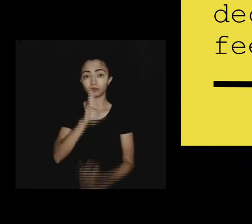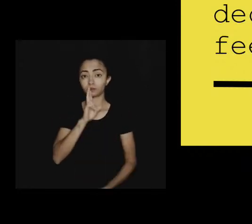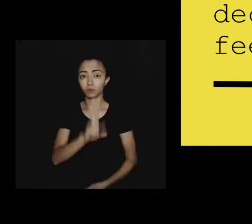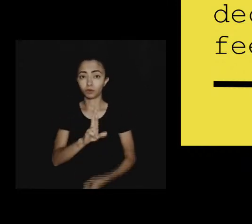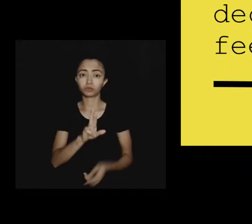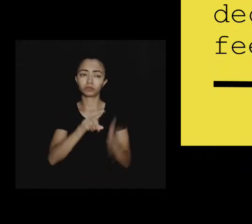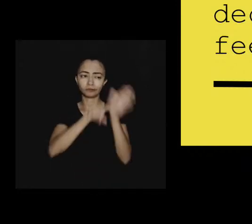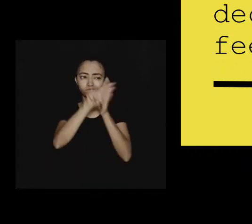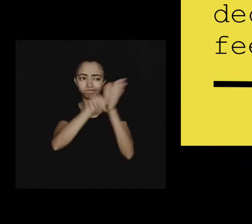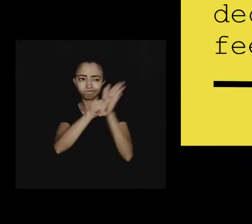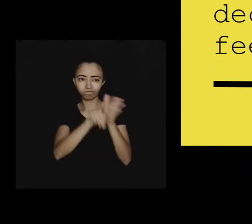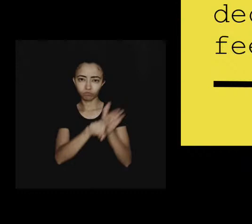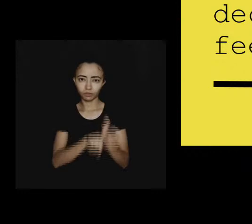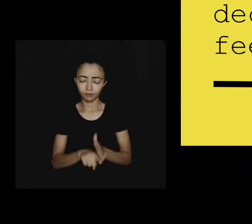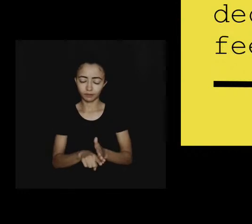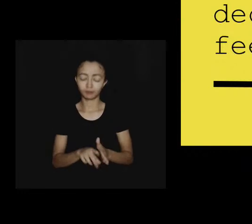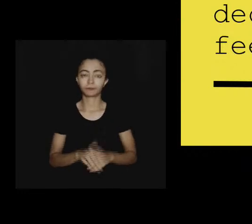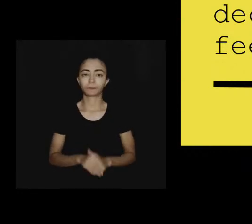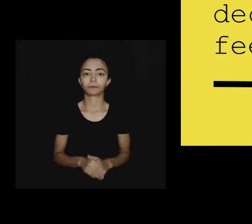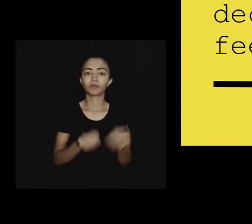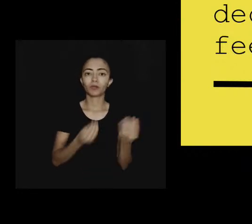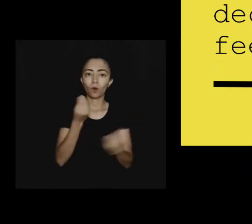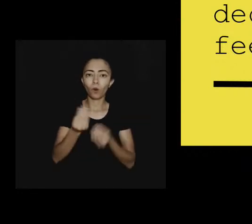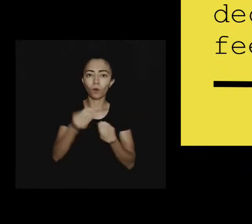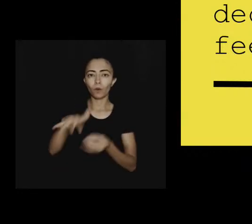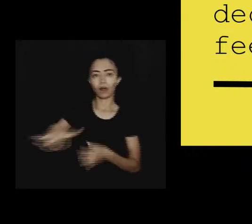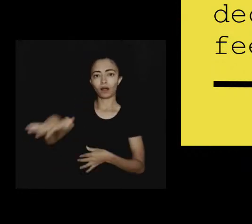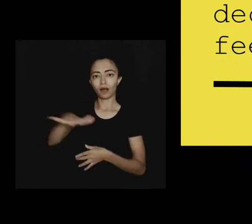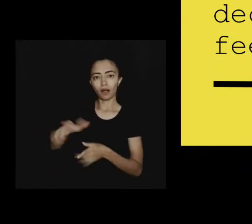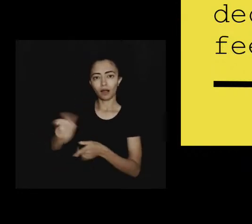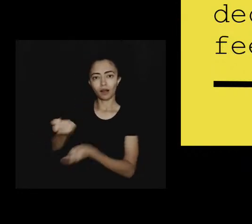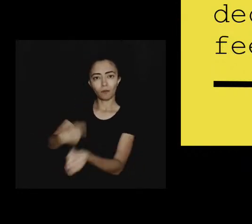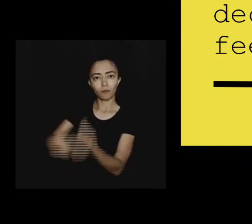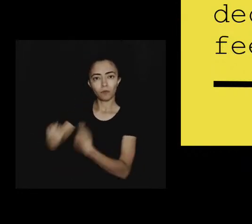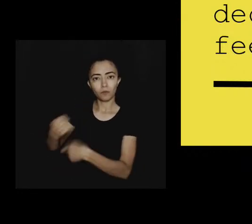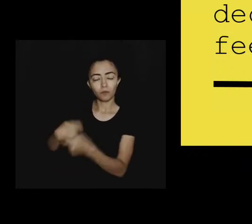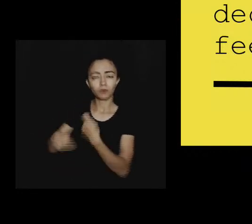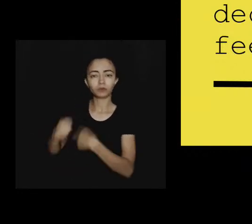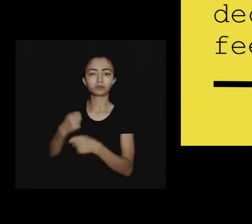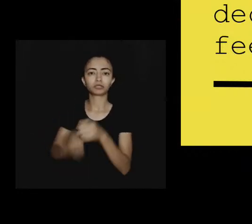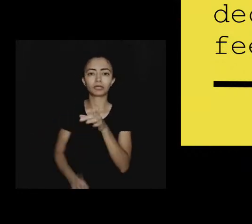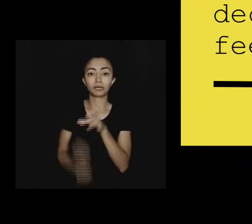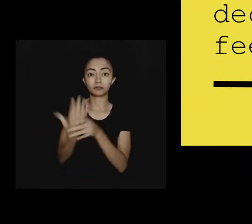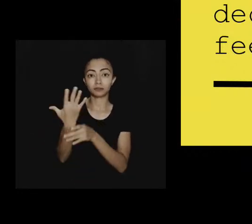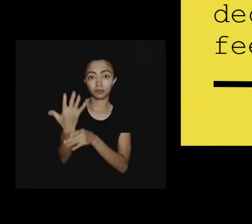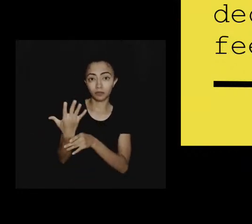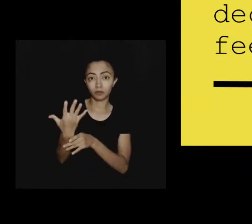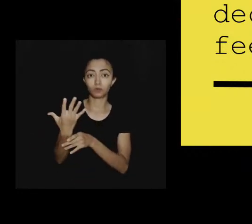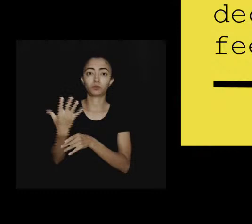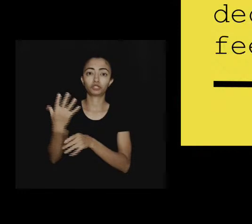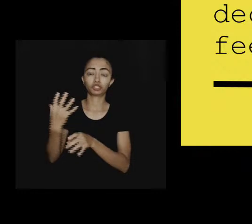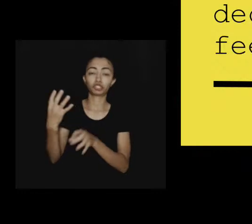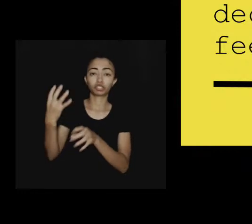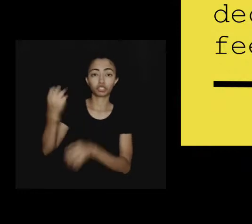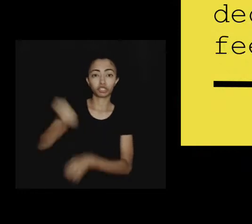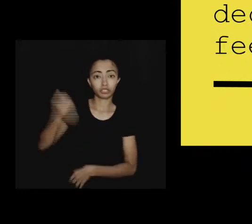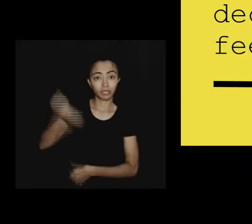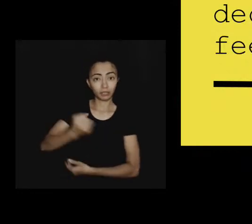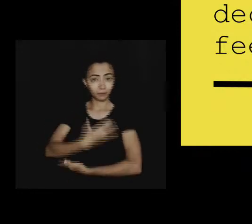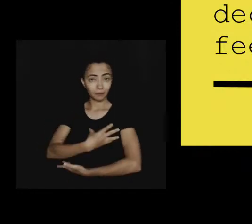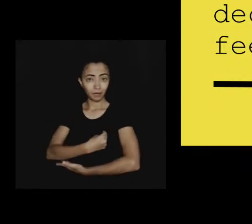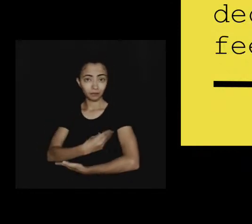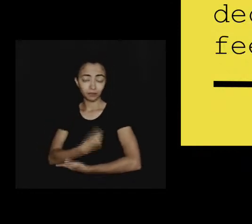milk influences our decisions on infant formula, on infant feeding. And we're going to be talking about really two